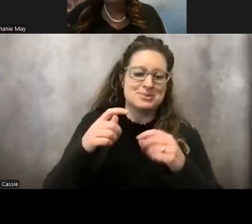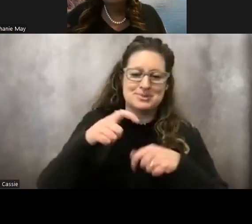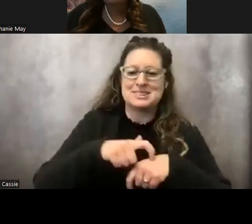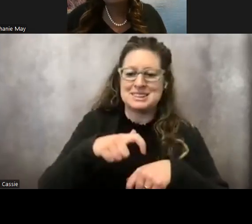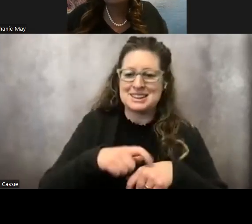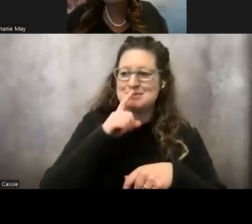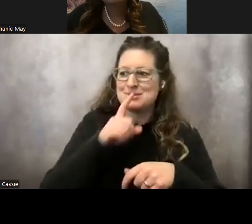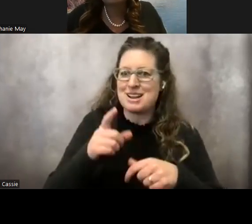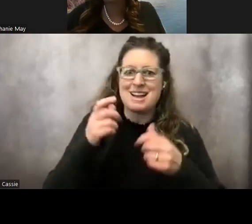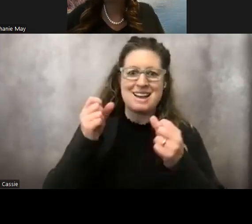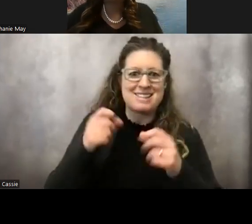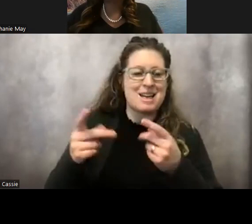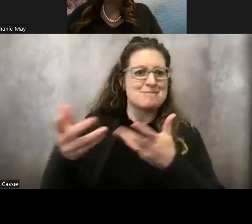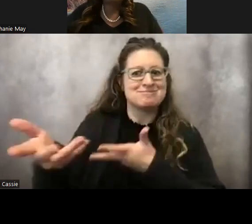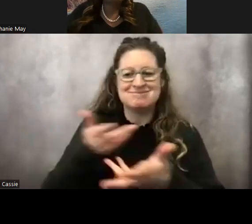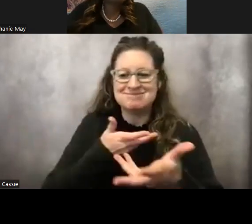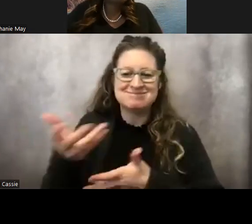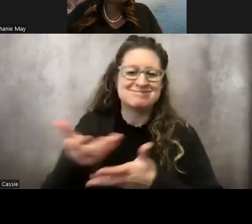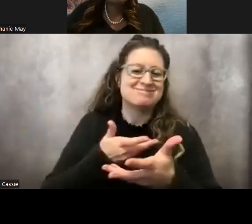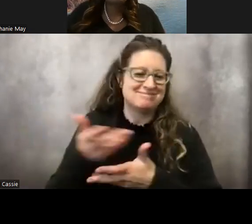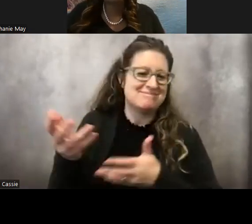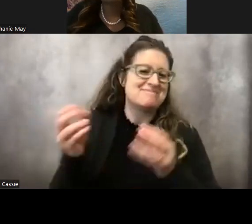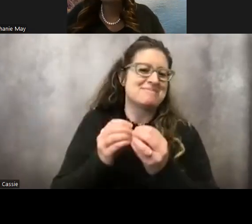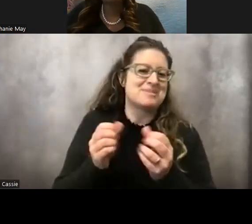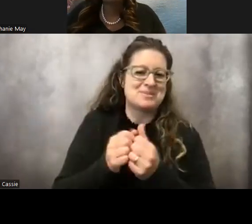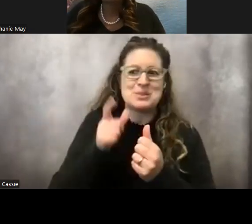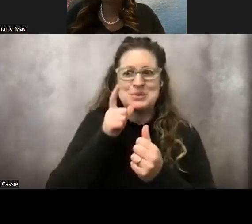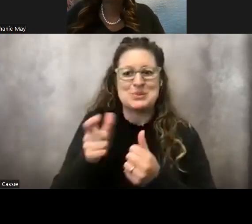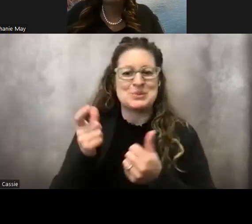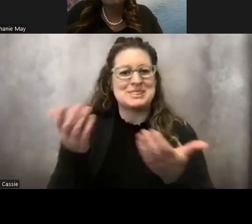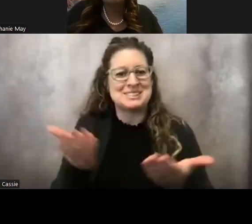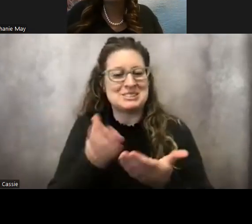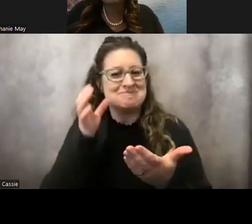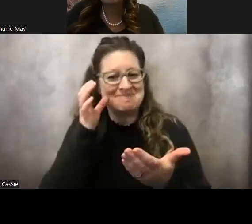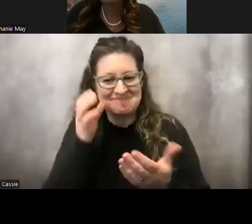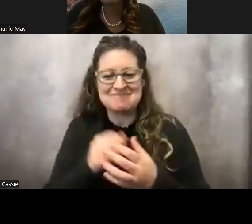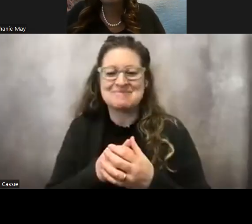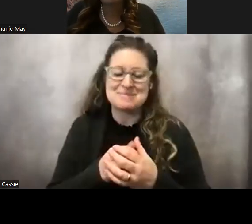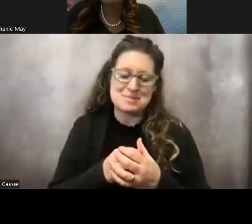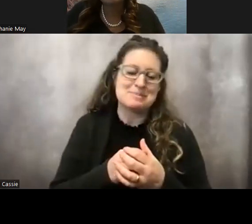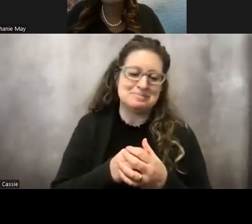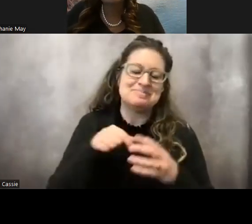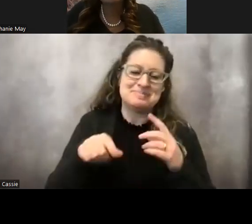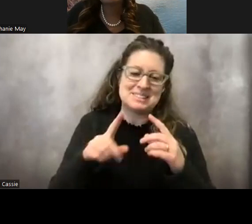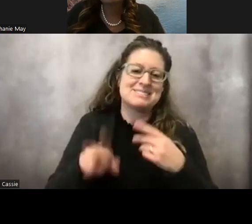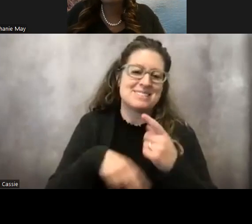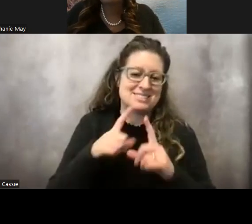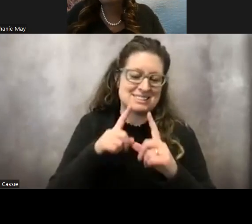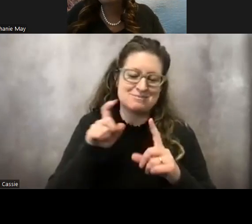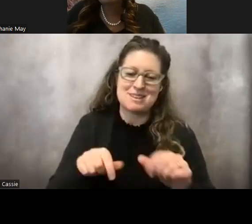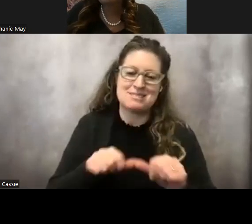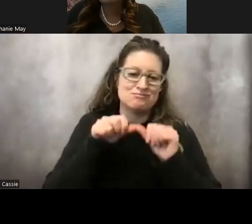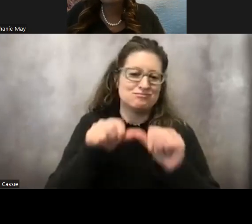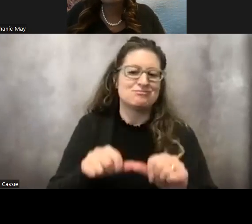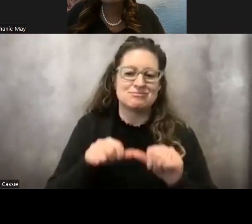audience further, but I do think we need to continue these conversations. we want to make sure that you have